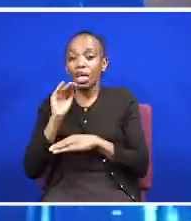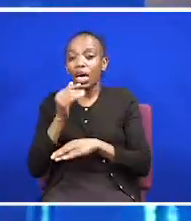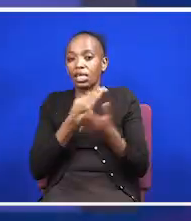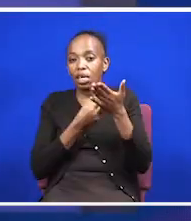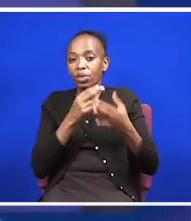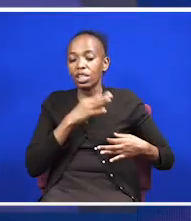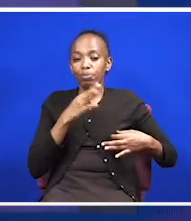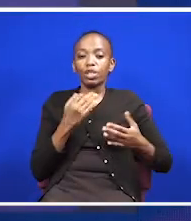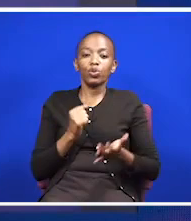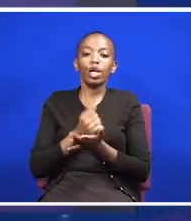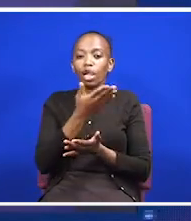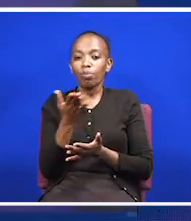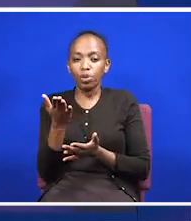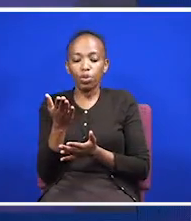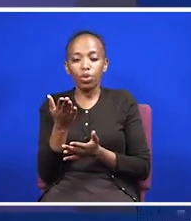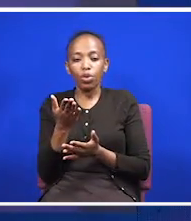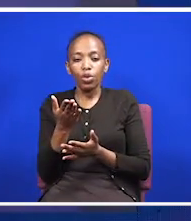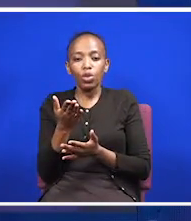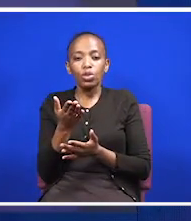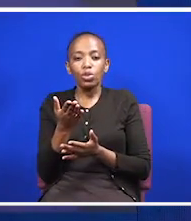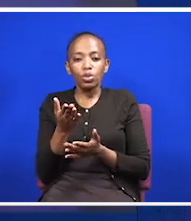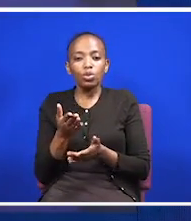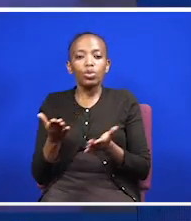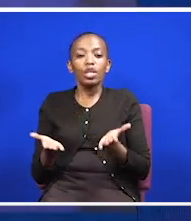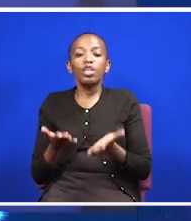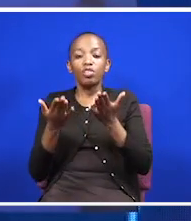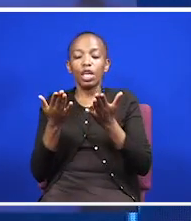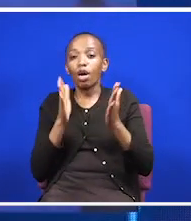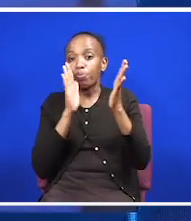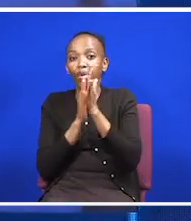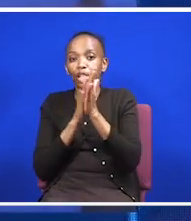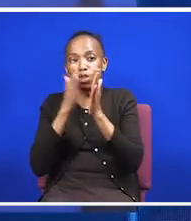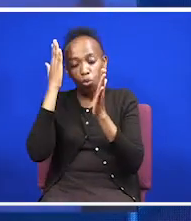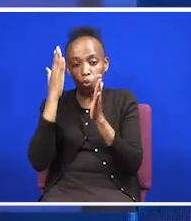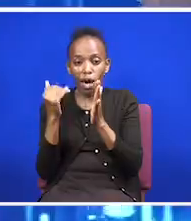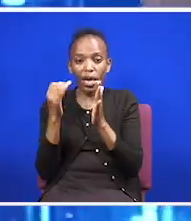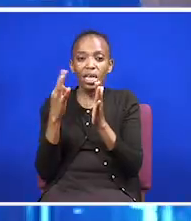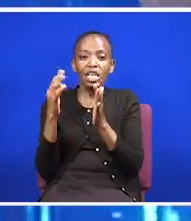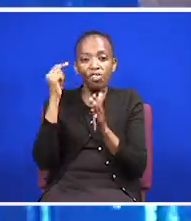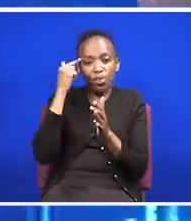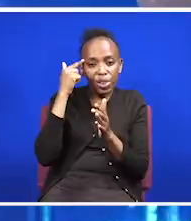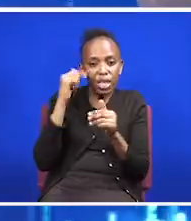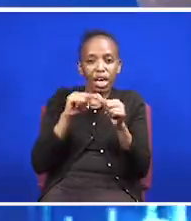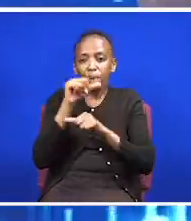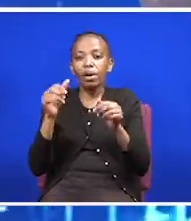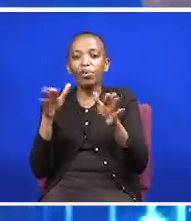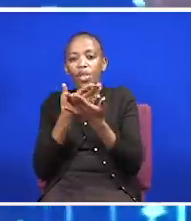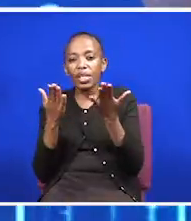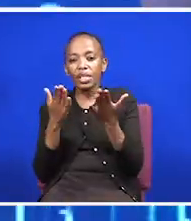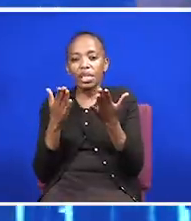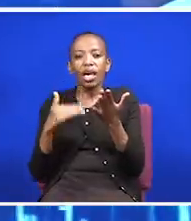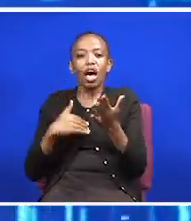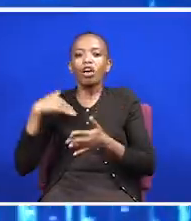to help you, to put the burden aside and just to lift up our praise. Because if you reflect, if you think about it, there